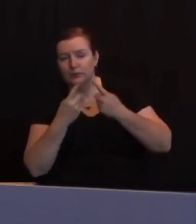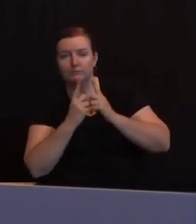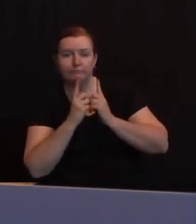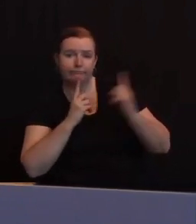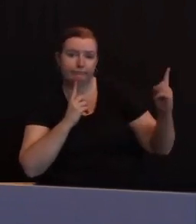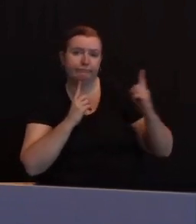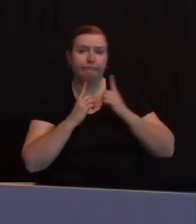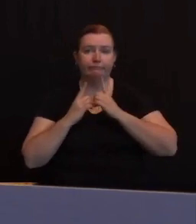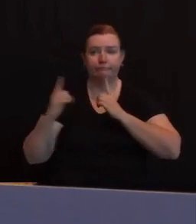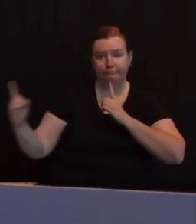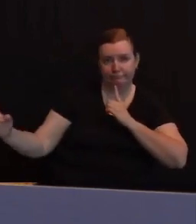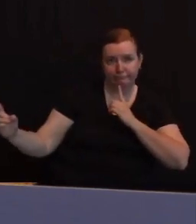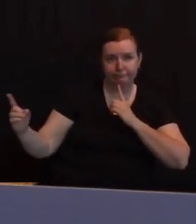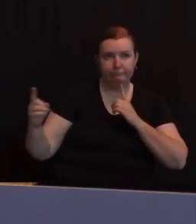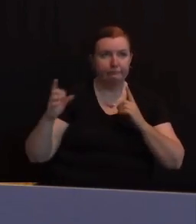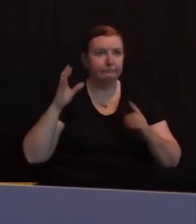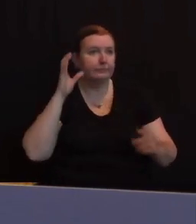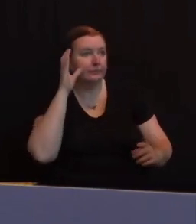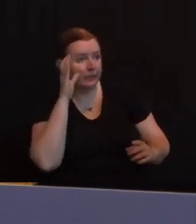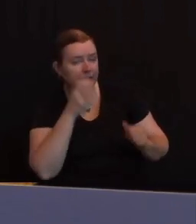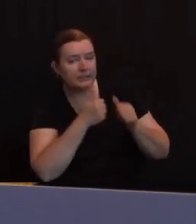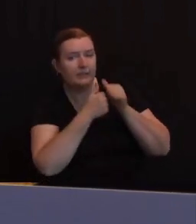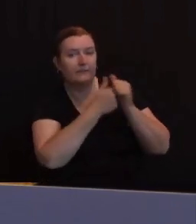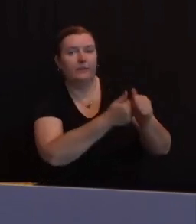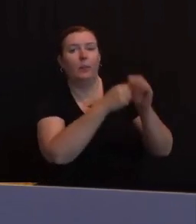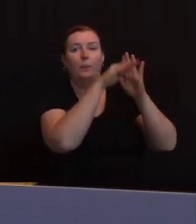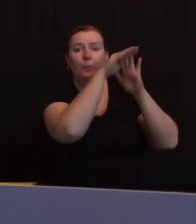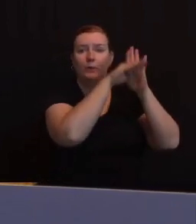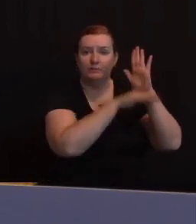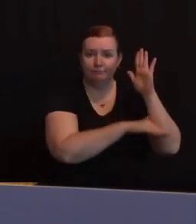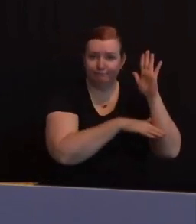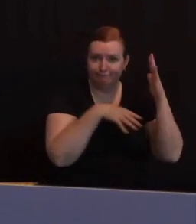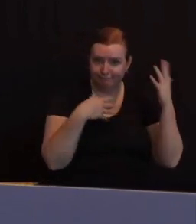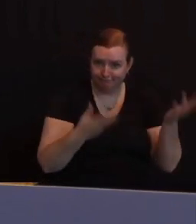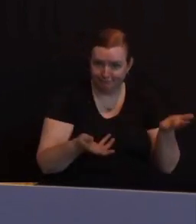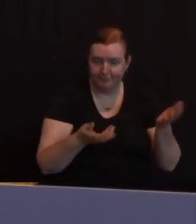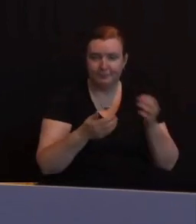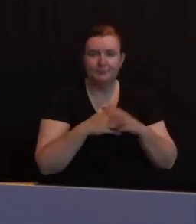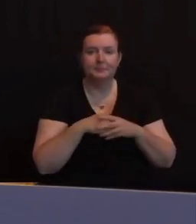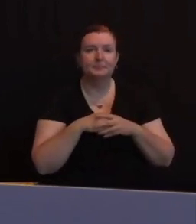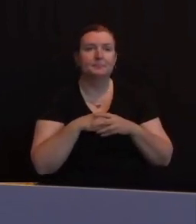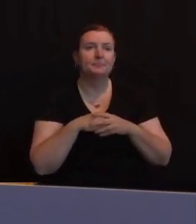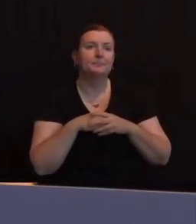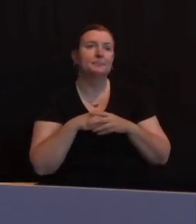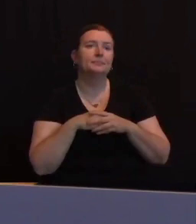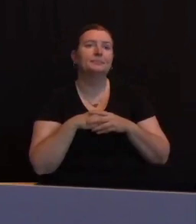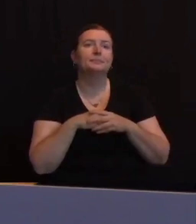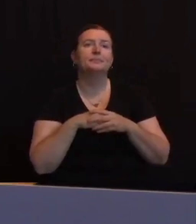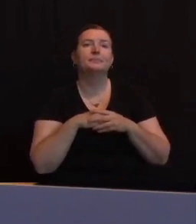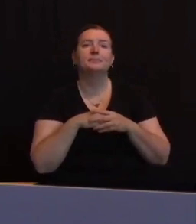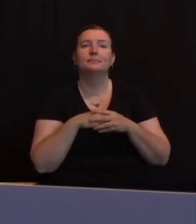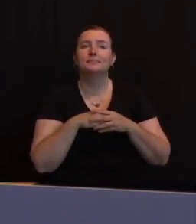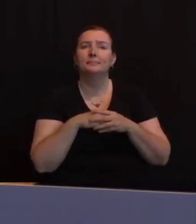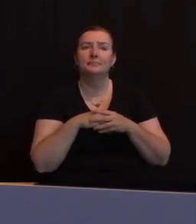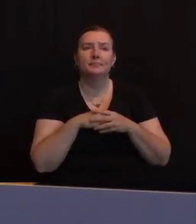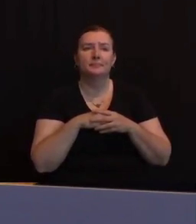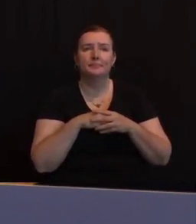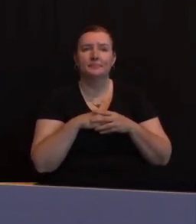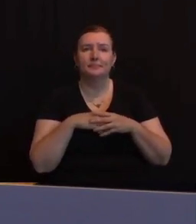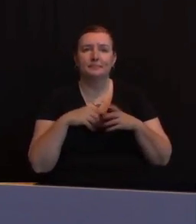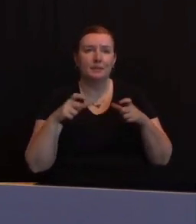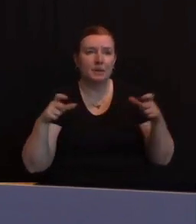of compliance with face coverings, the level of compliance with social distancing, the level of compliance with not going to house parties, for